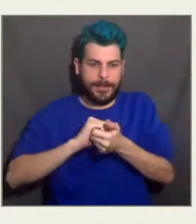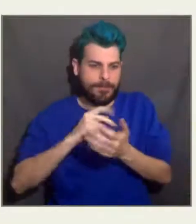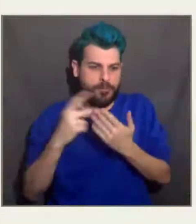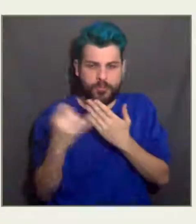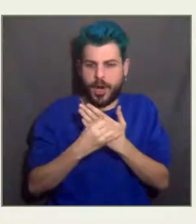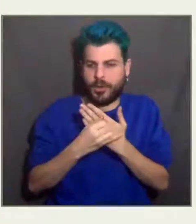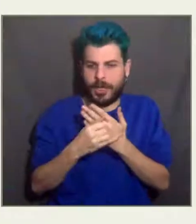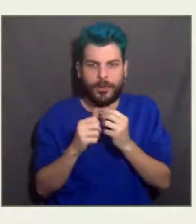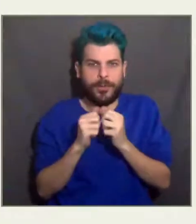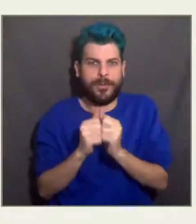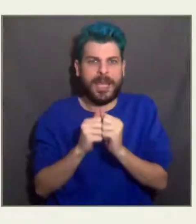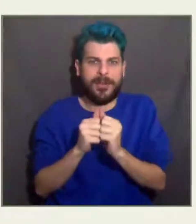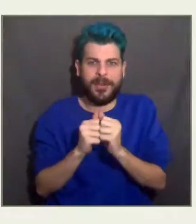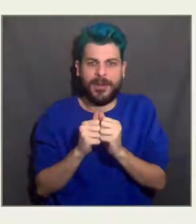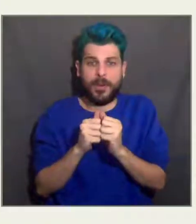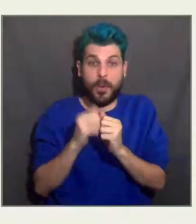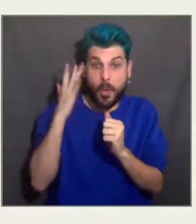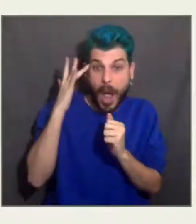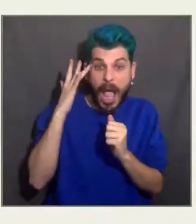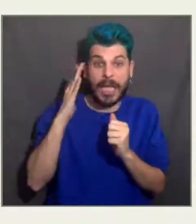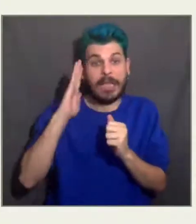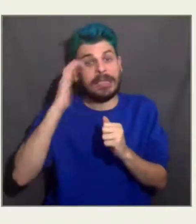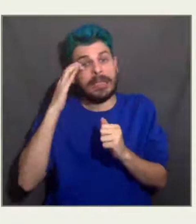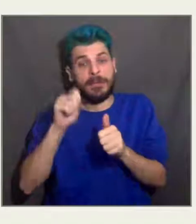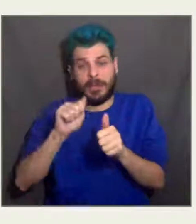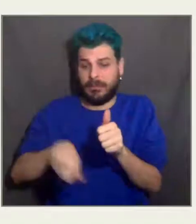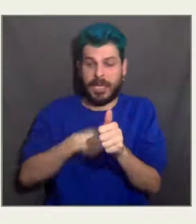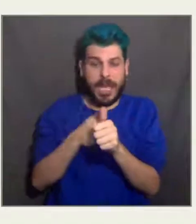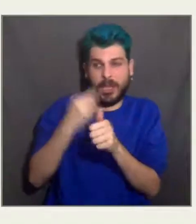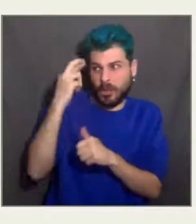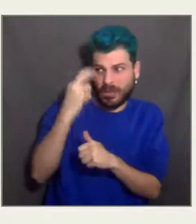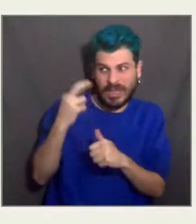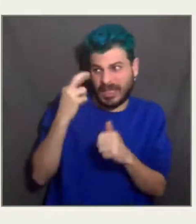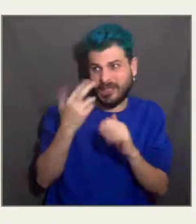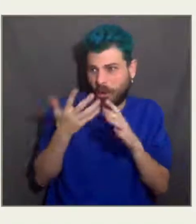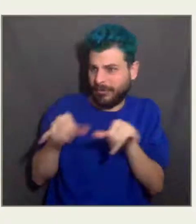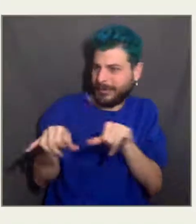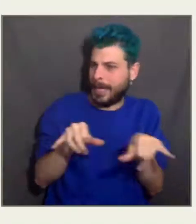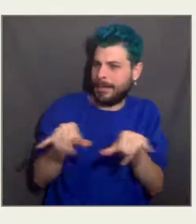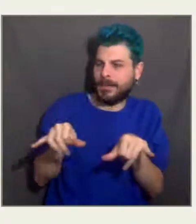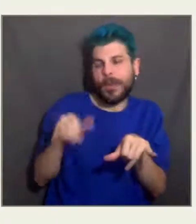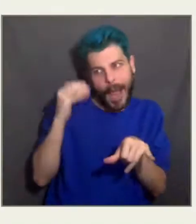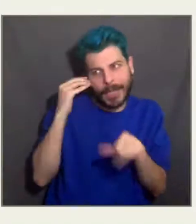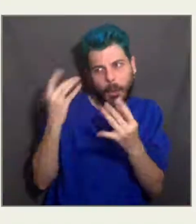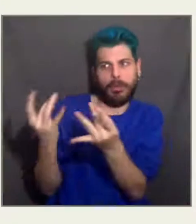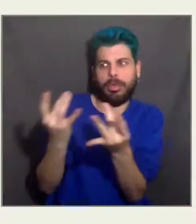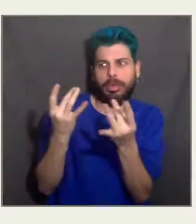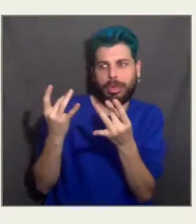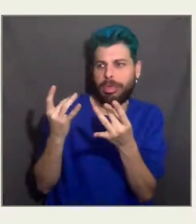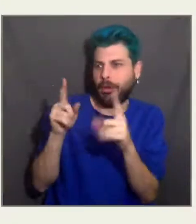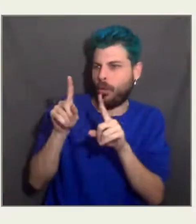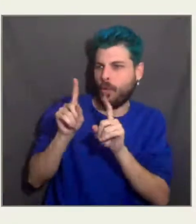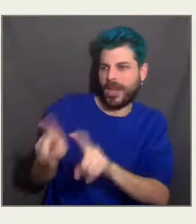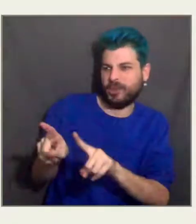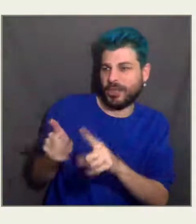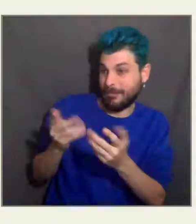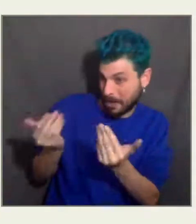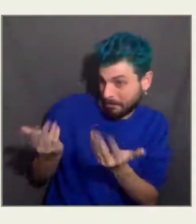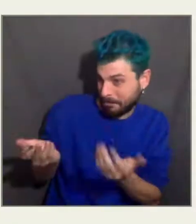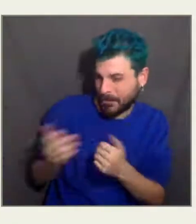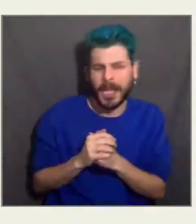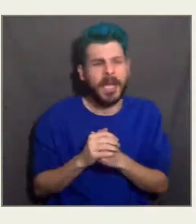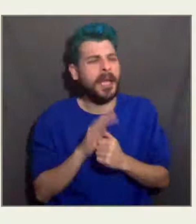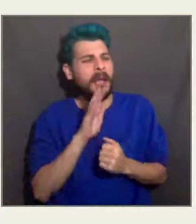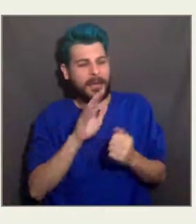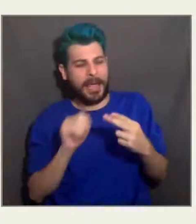So there's a lot in there, but I know you can handle it. So let's talk first about the first question about